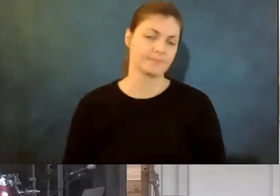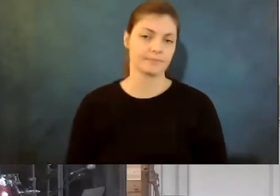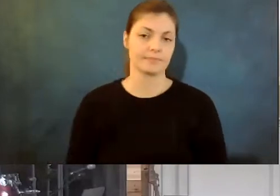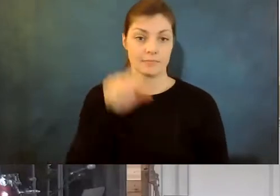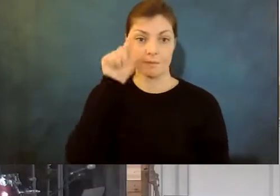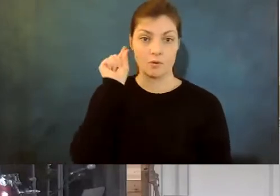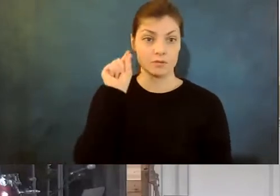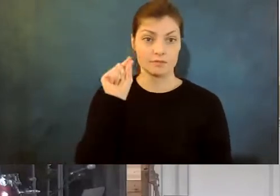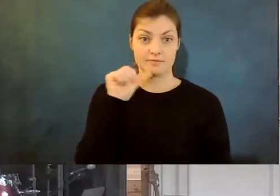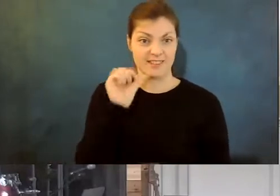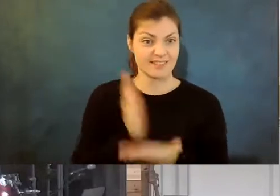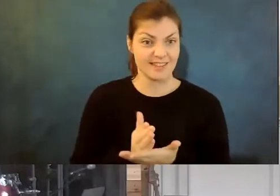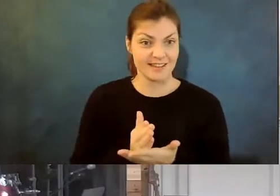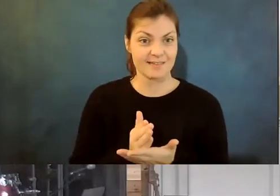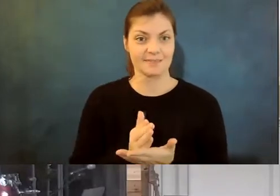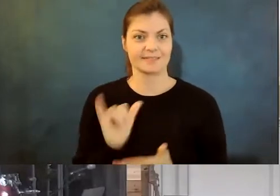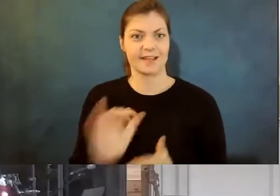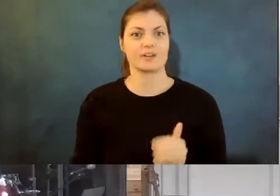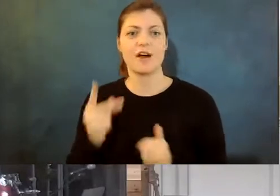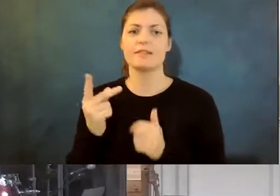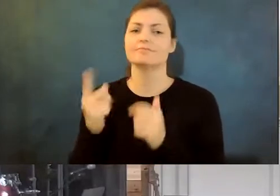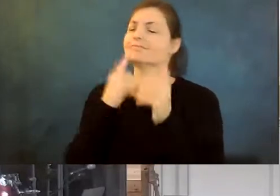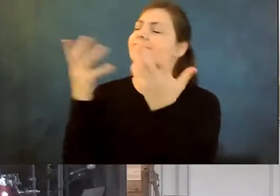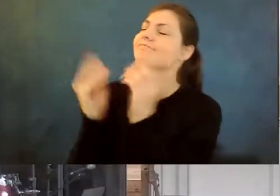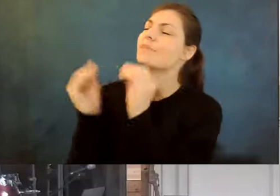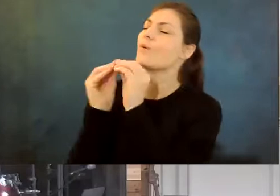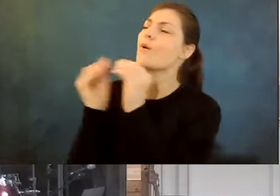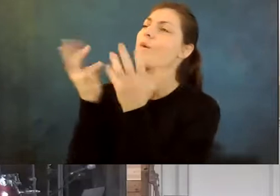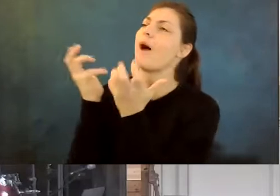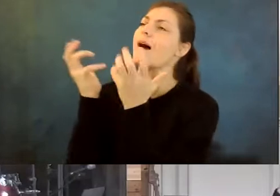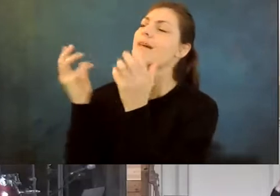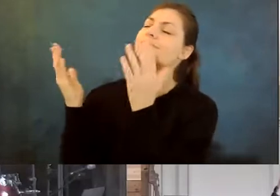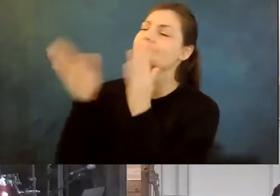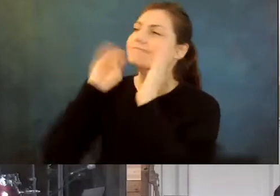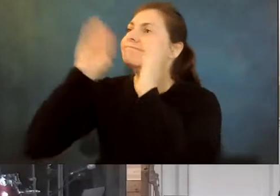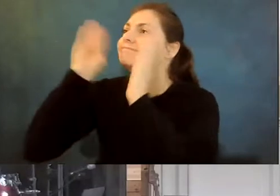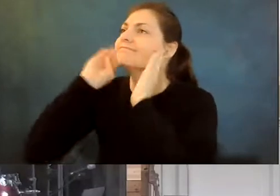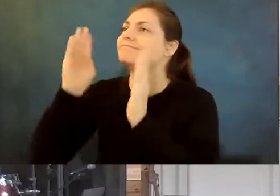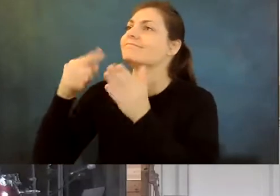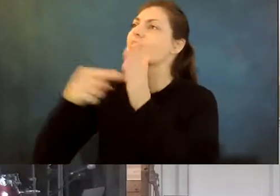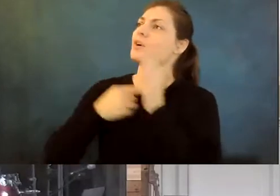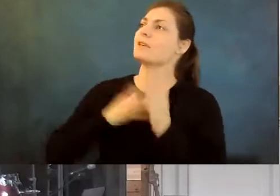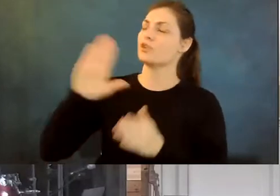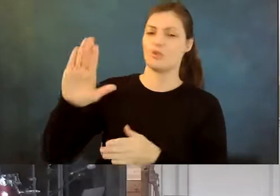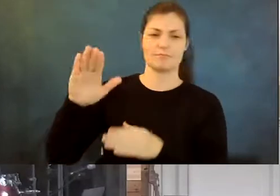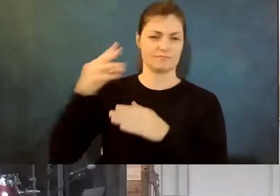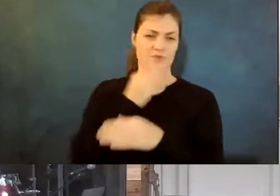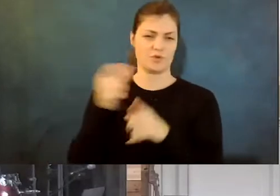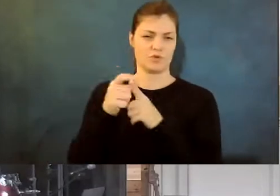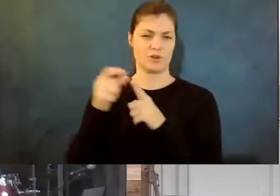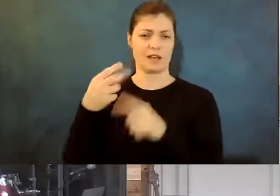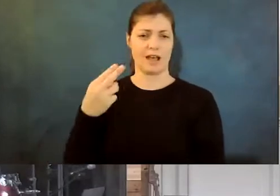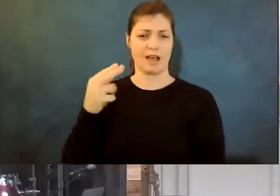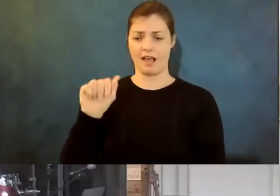Moses wouldn't stop. He's like my dog. He said, God, I want more. Show me your glory. Show me your chabod. Show me your